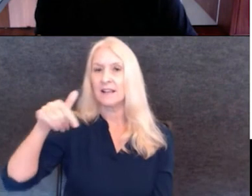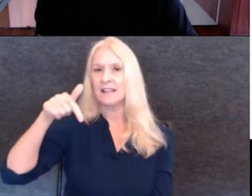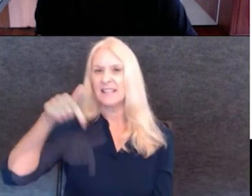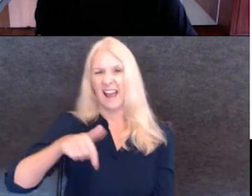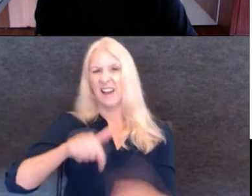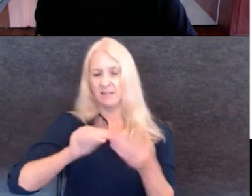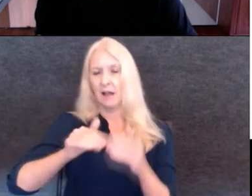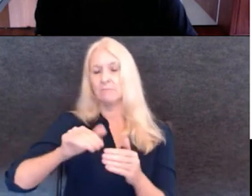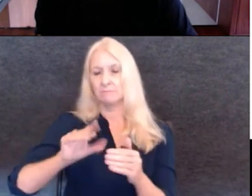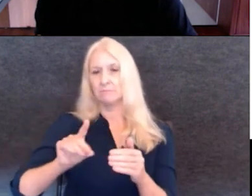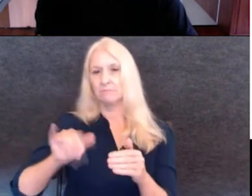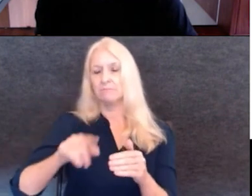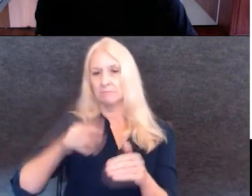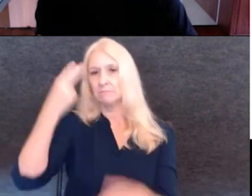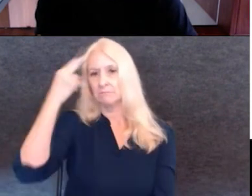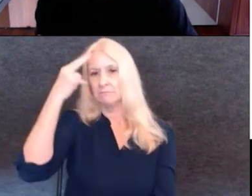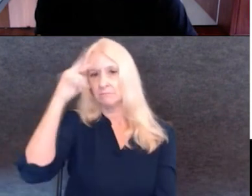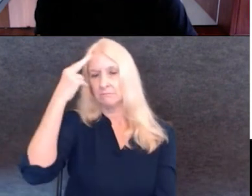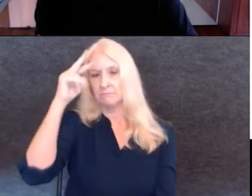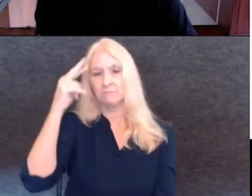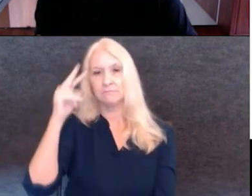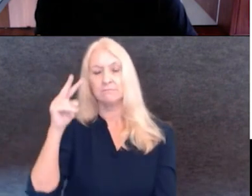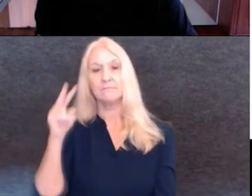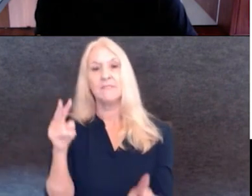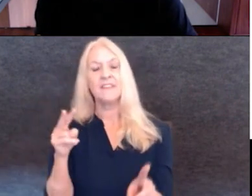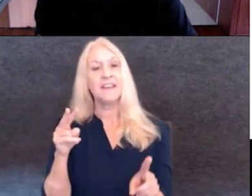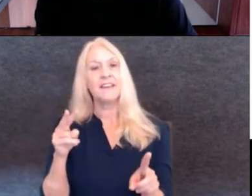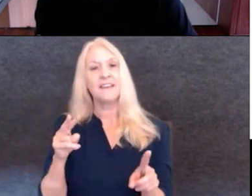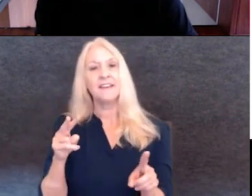Mexico. I live in this duality of